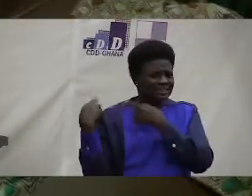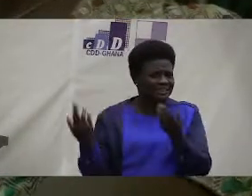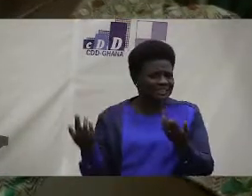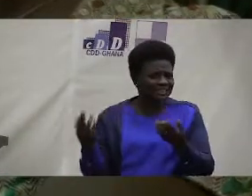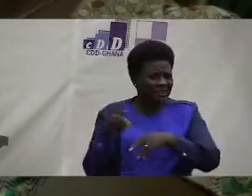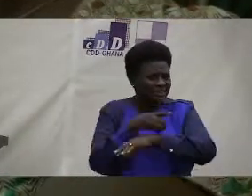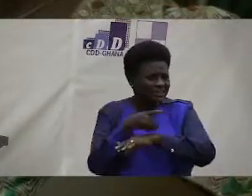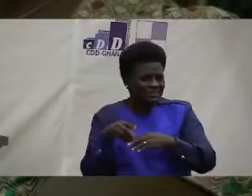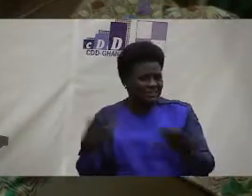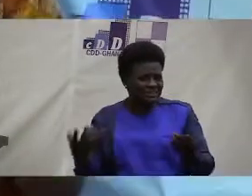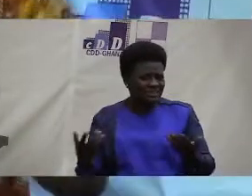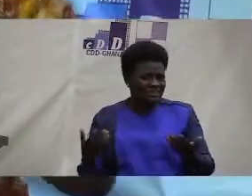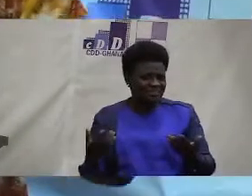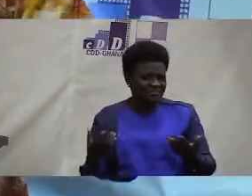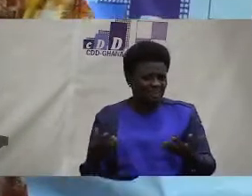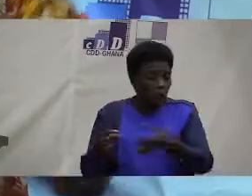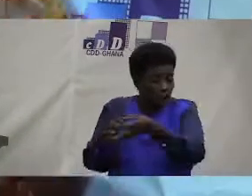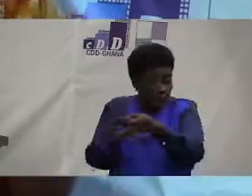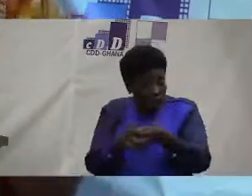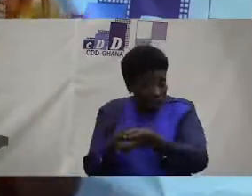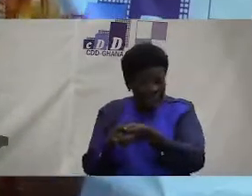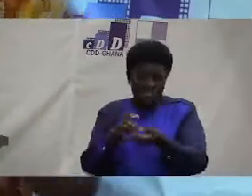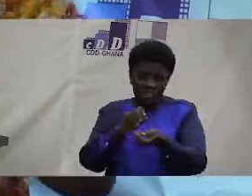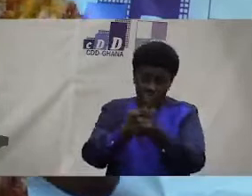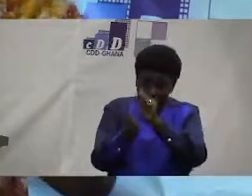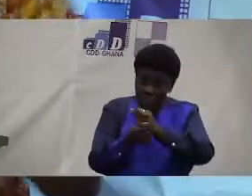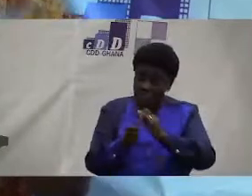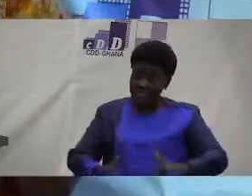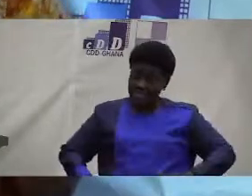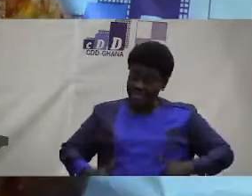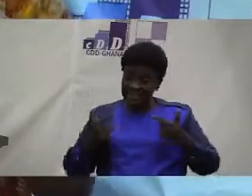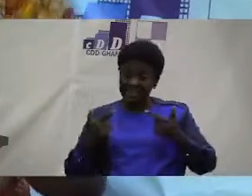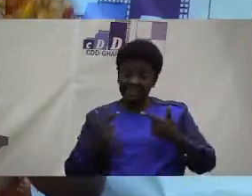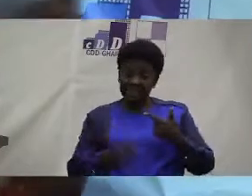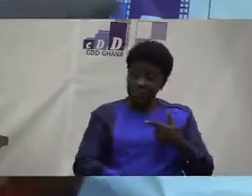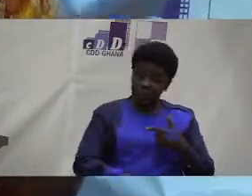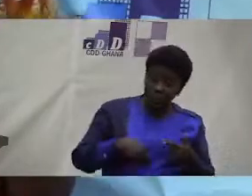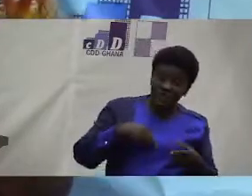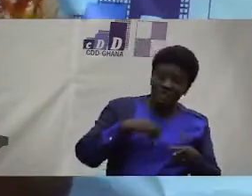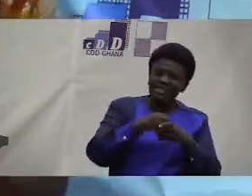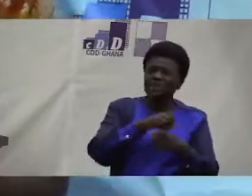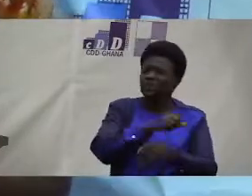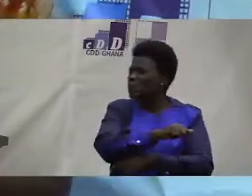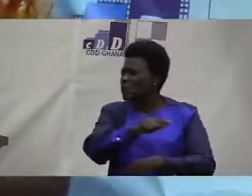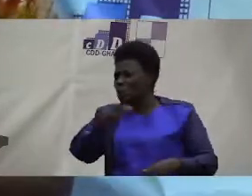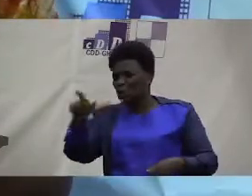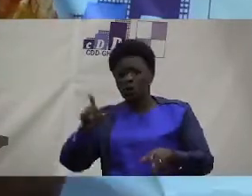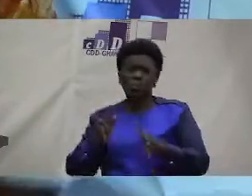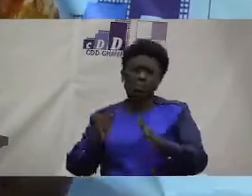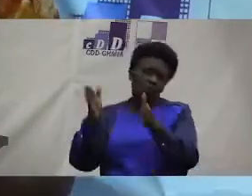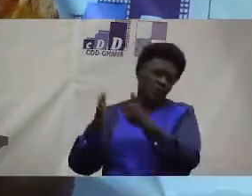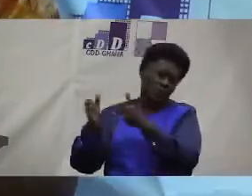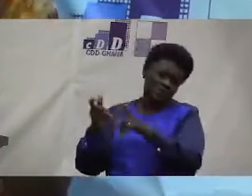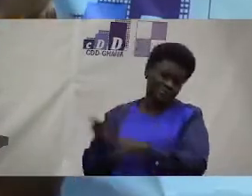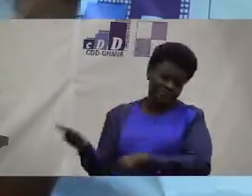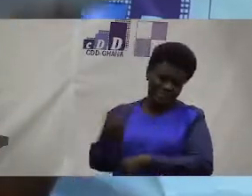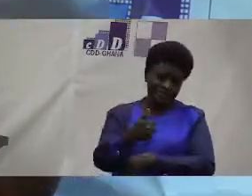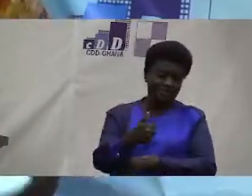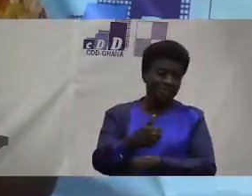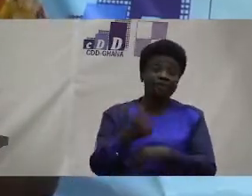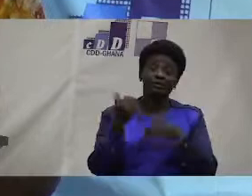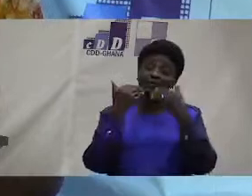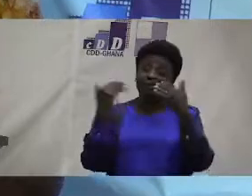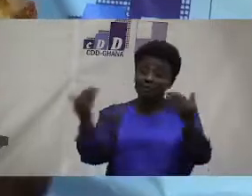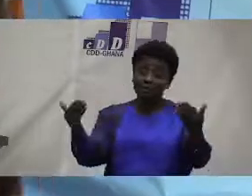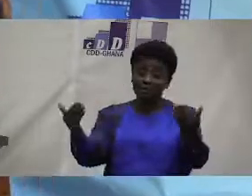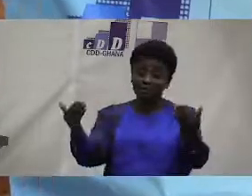us ethnically, gender-wise, religious, in all ramification itself. And thank you